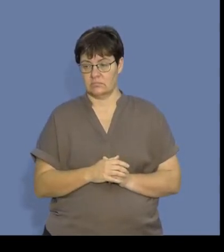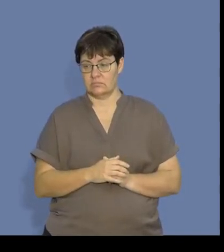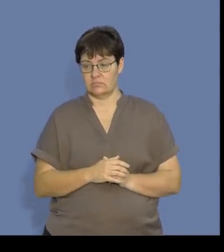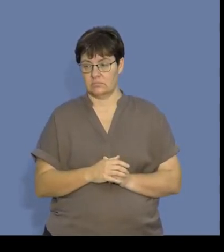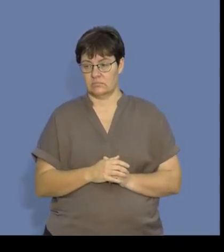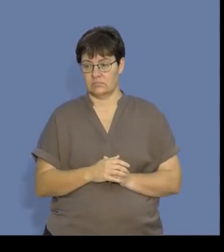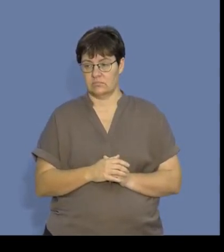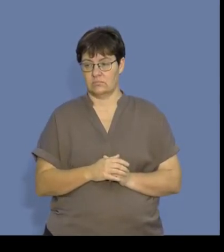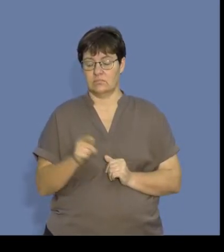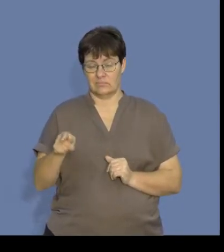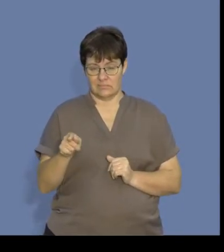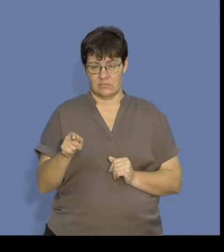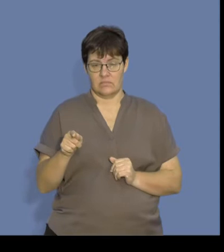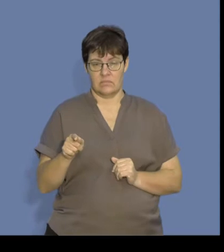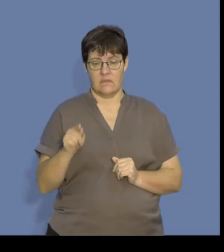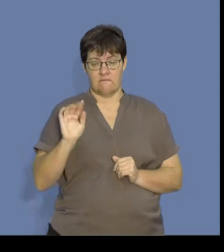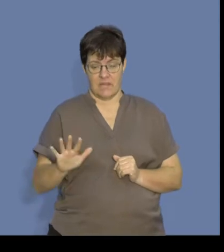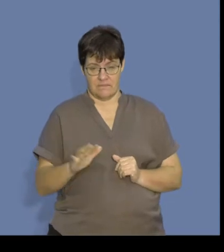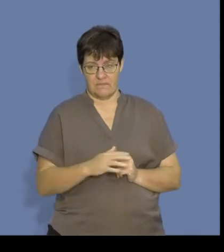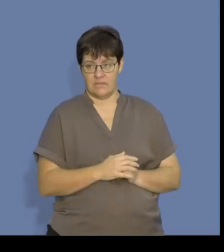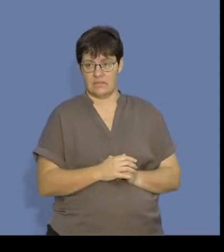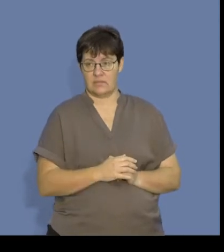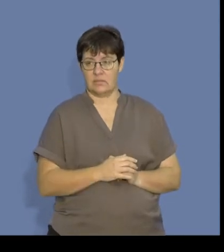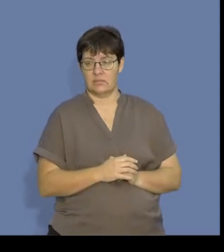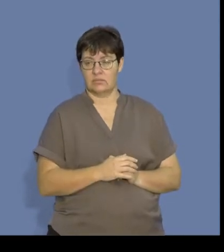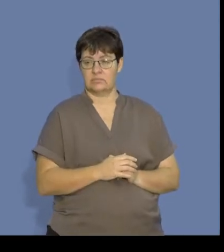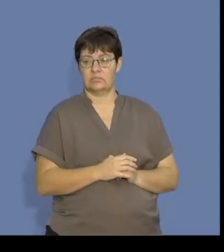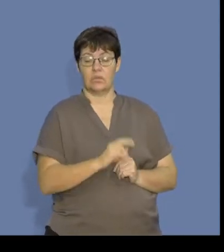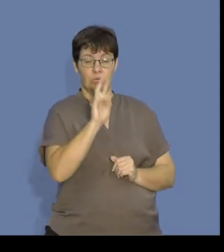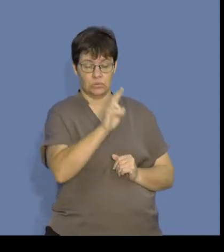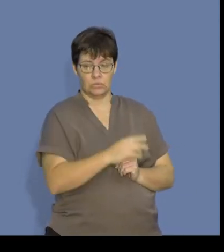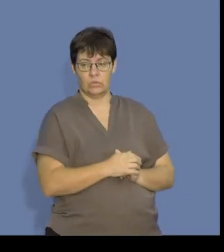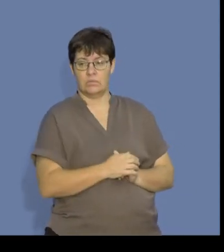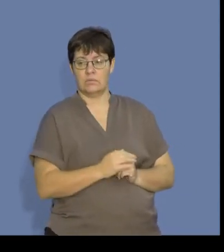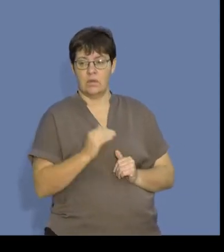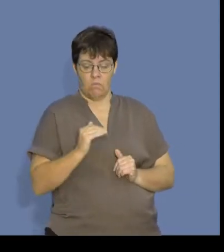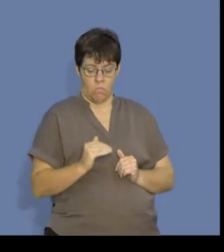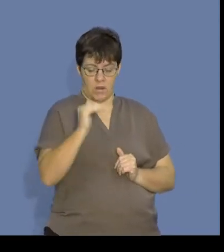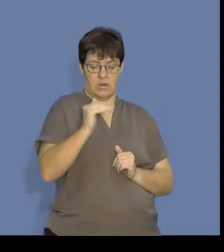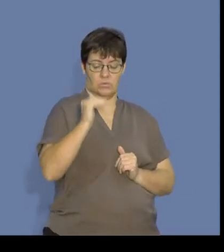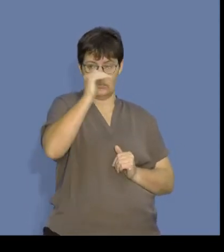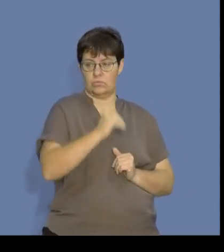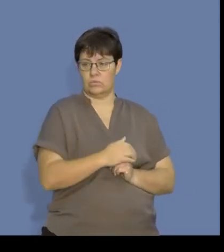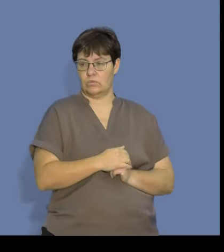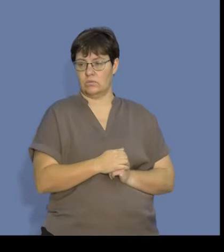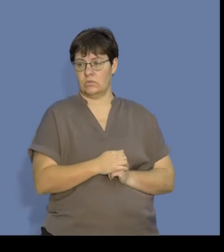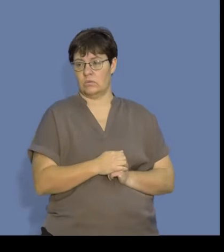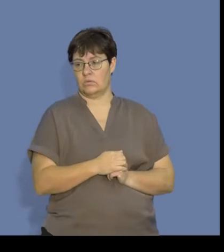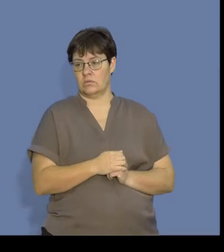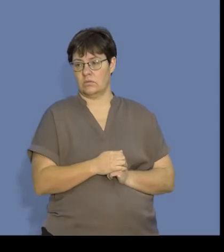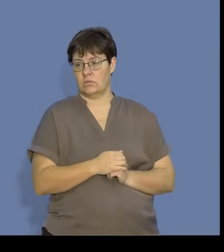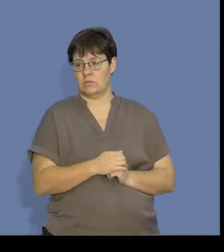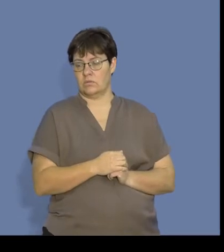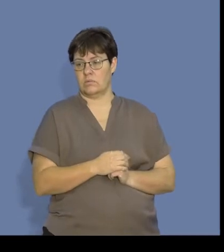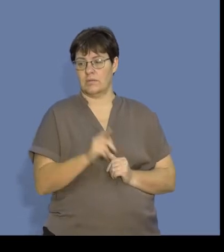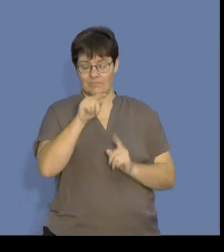to 5 there, right? So this is where my 5 is. And then the 2 means I must go 2 units up,